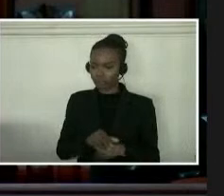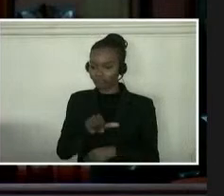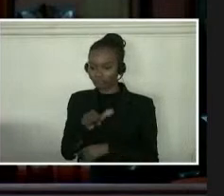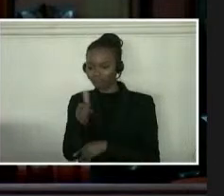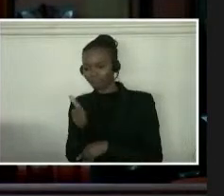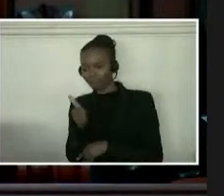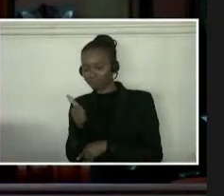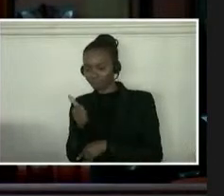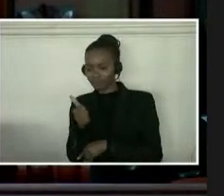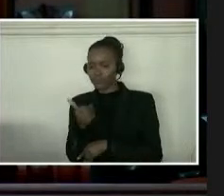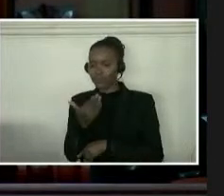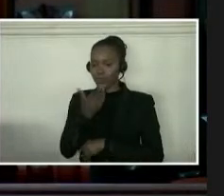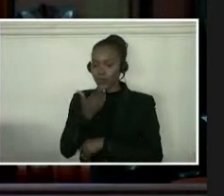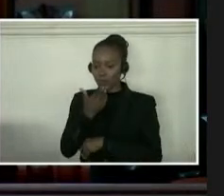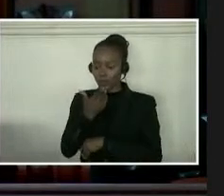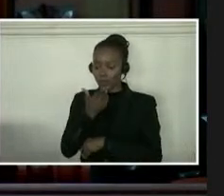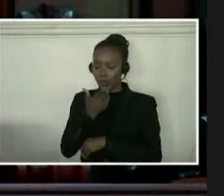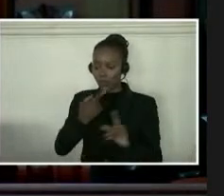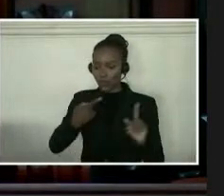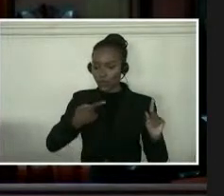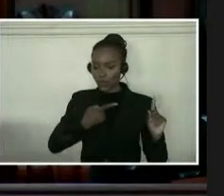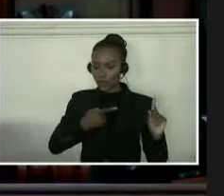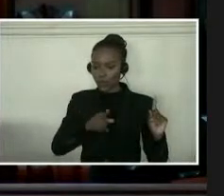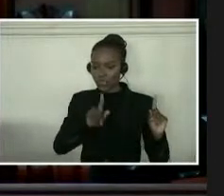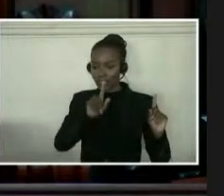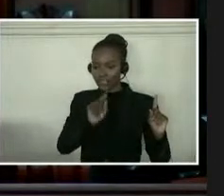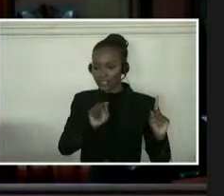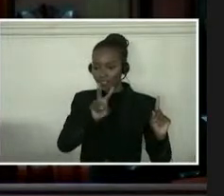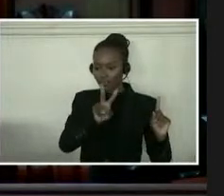m for seven minutes